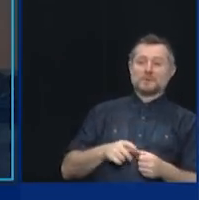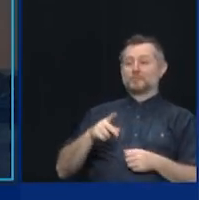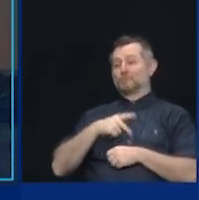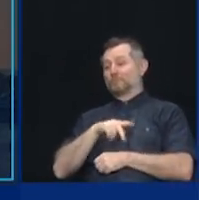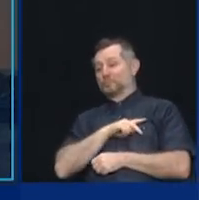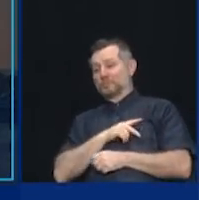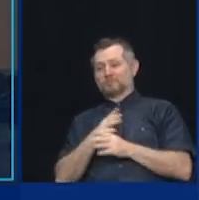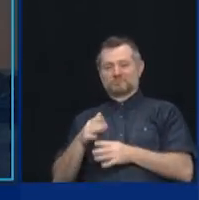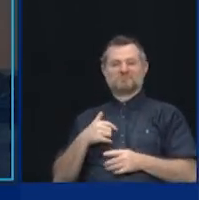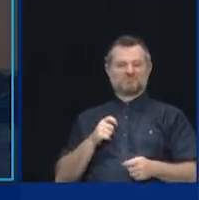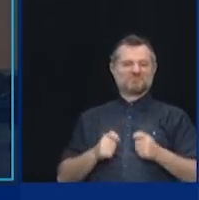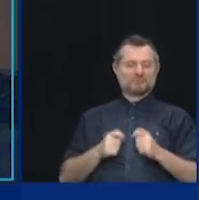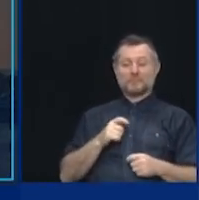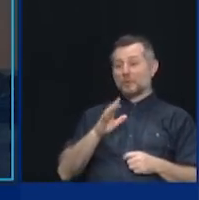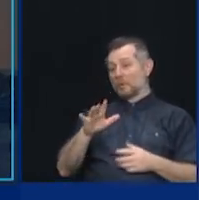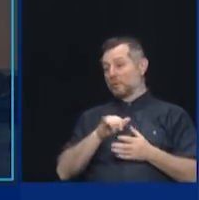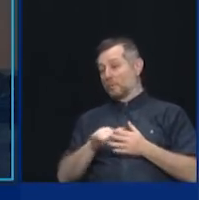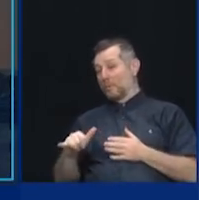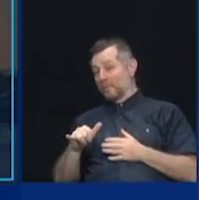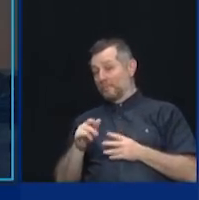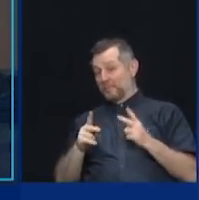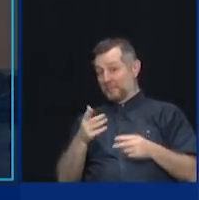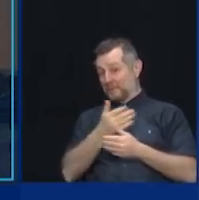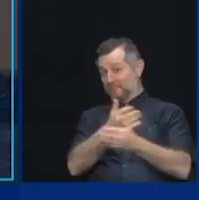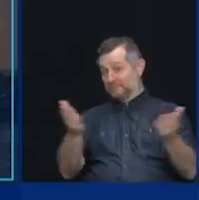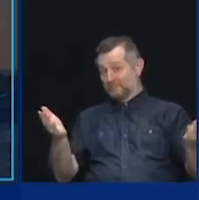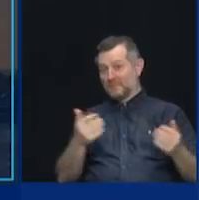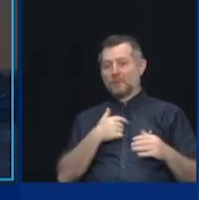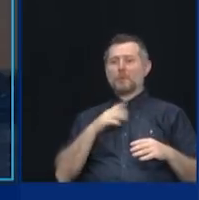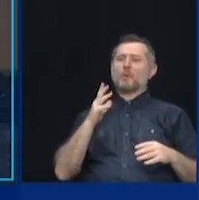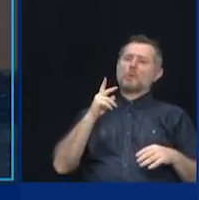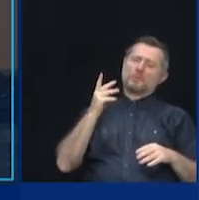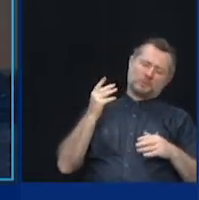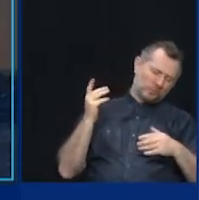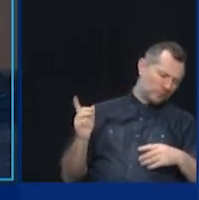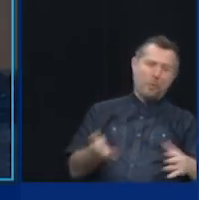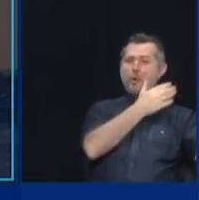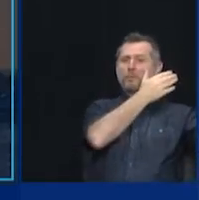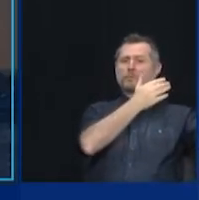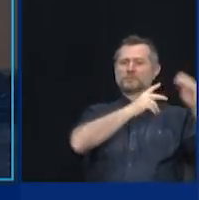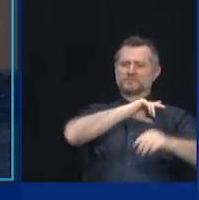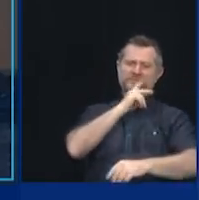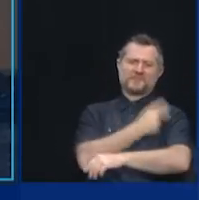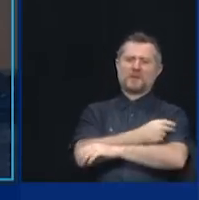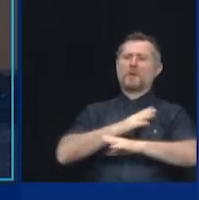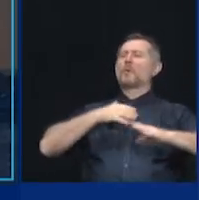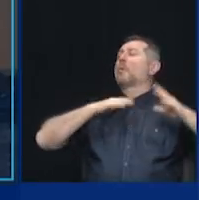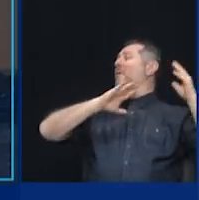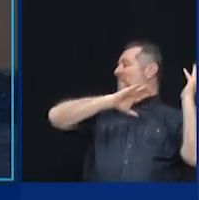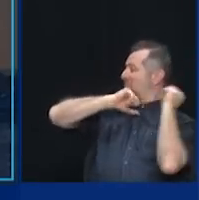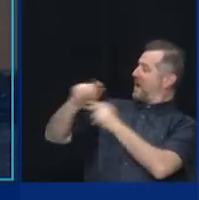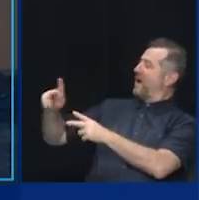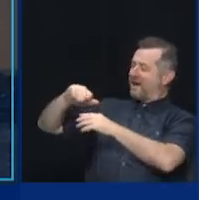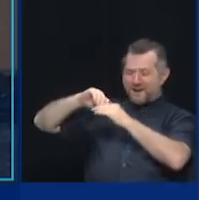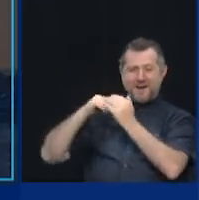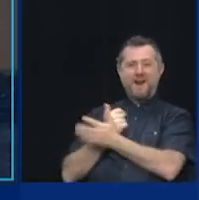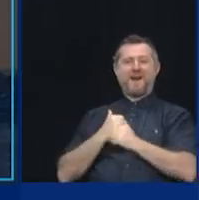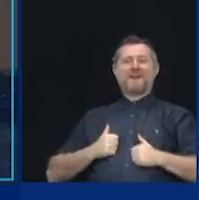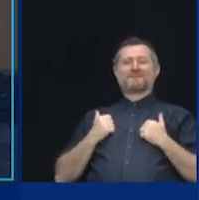Yorkers, get a vaccine and get on with life. Get out of the